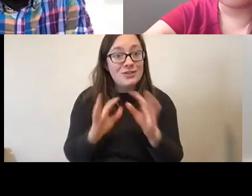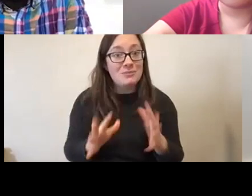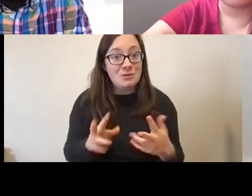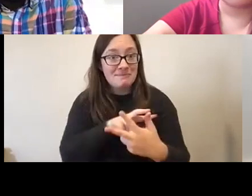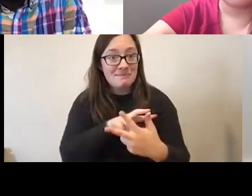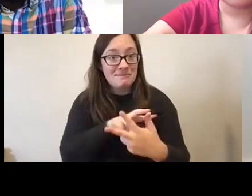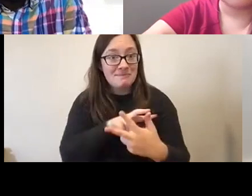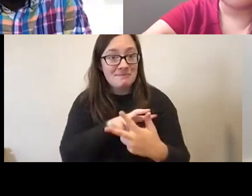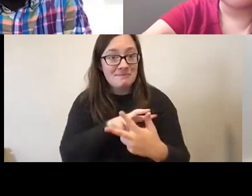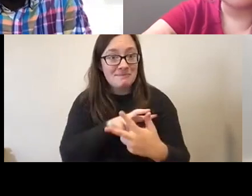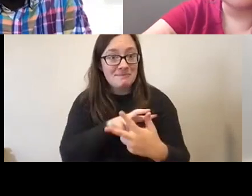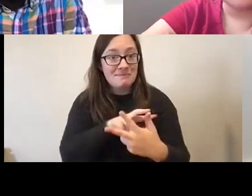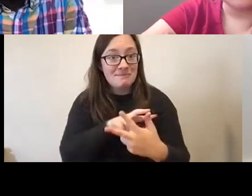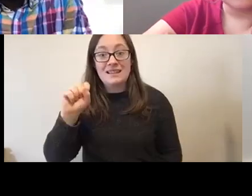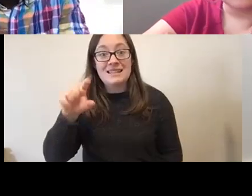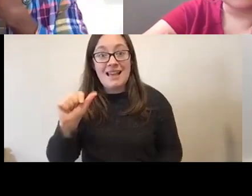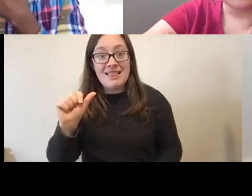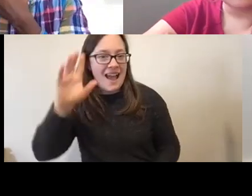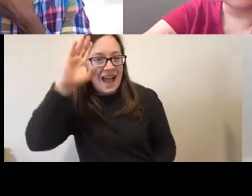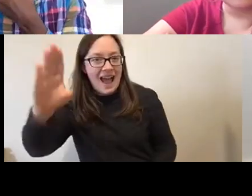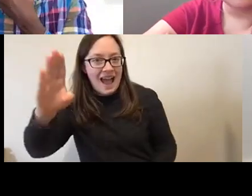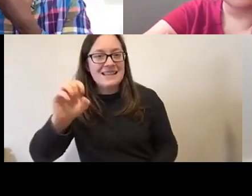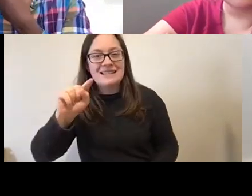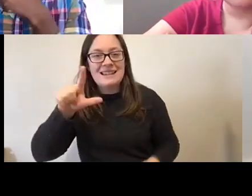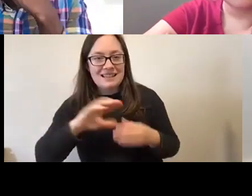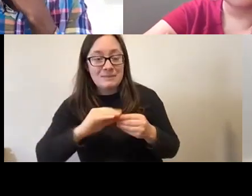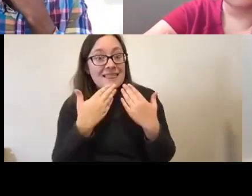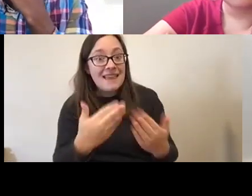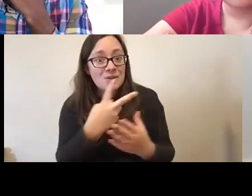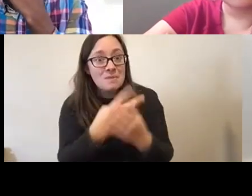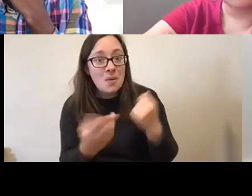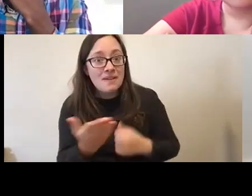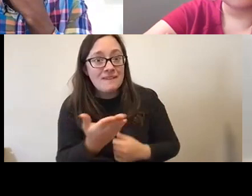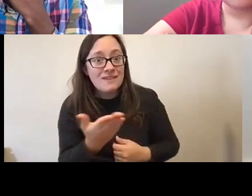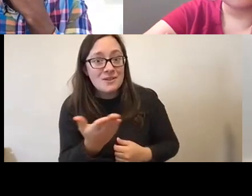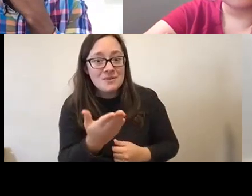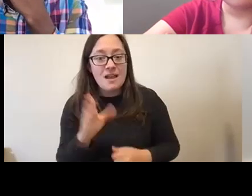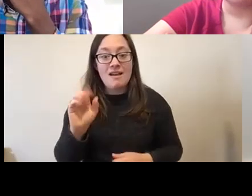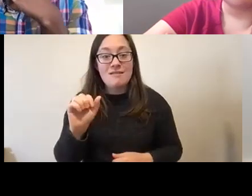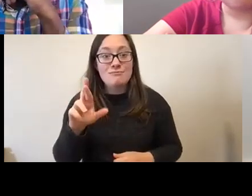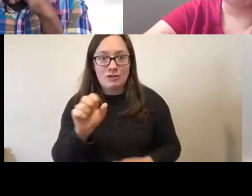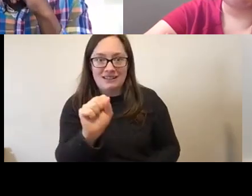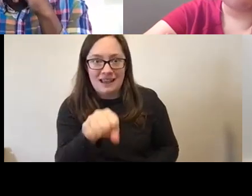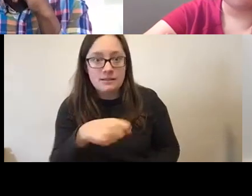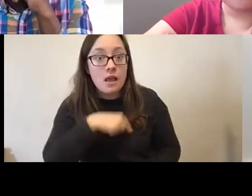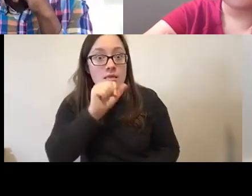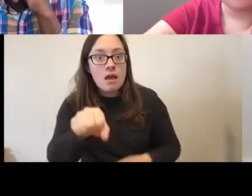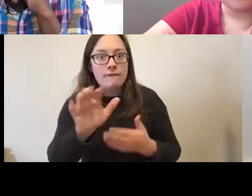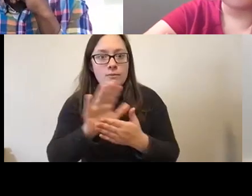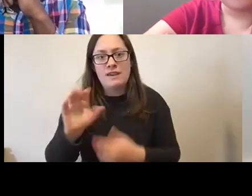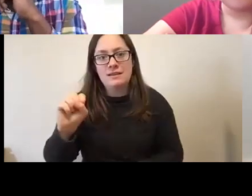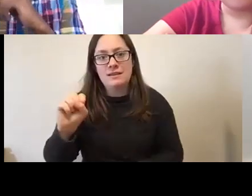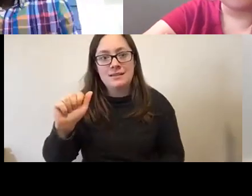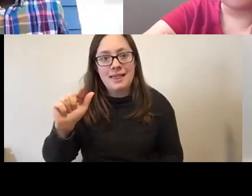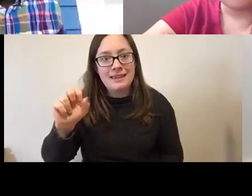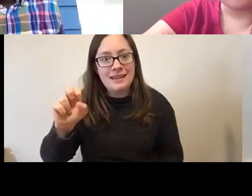Hi, this is Stella speaking. Thank you, Tiff and Barbara. That was great. Barbara, I love the movie Selena. I used to watch it all the time. So when